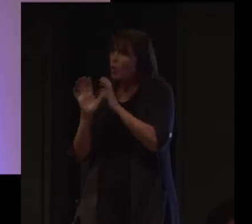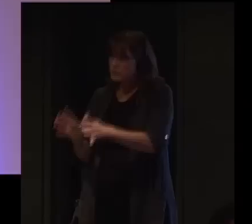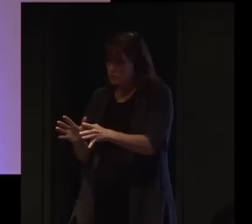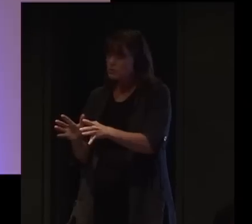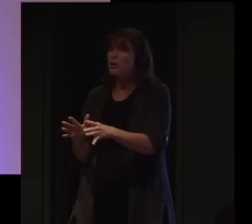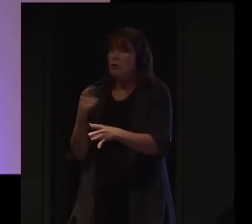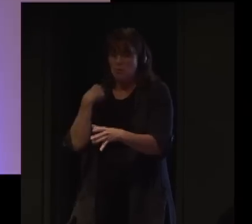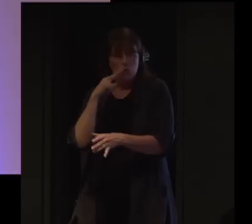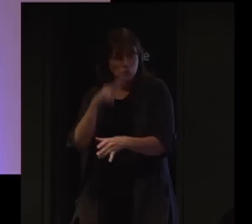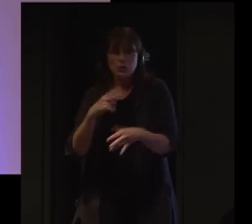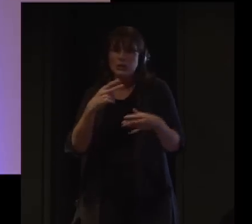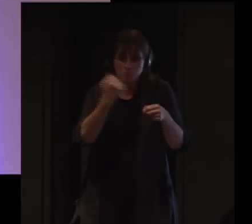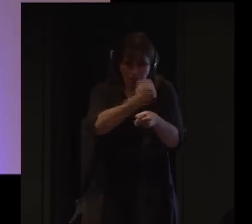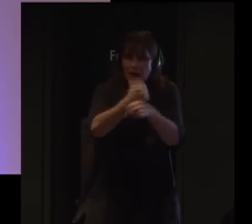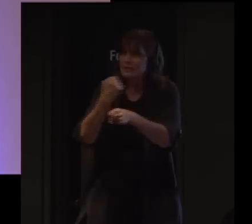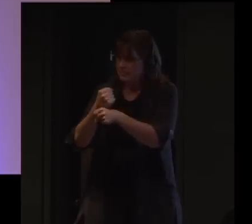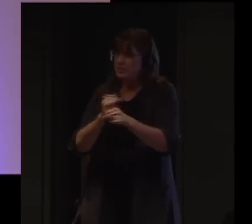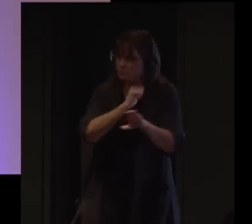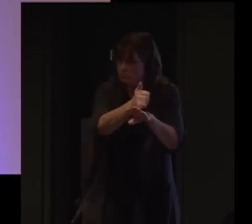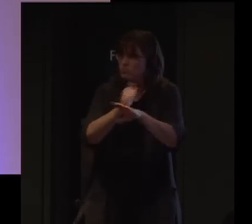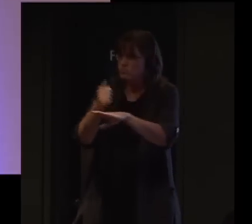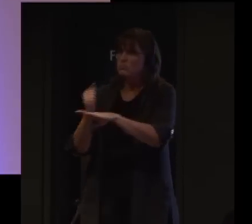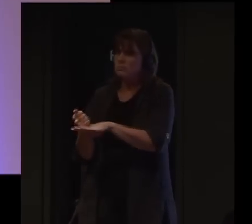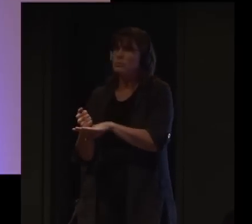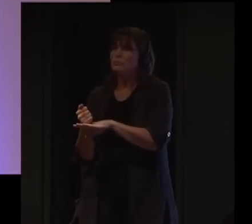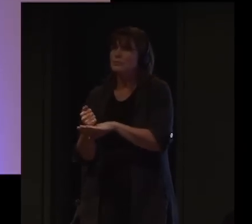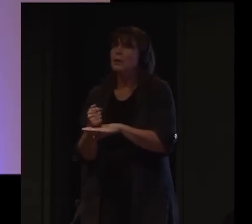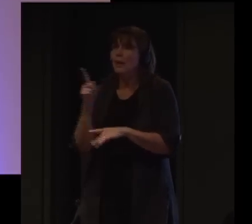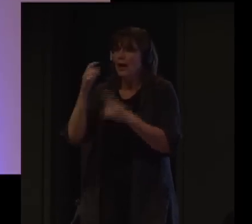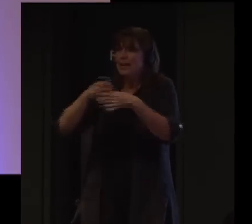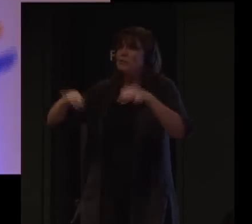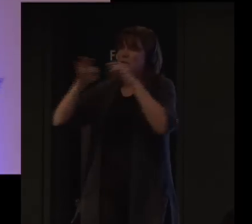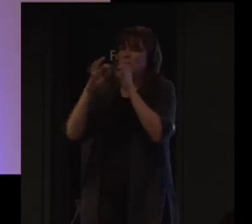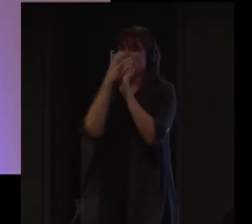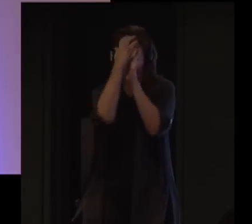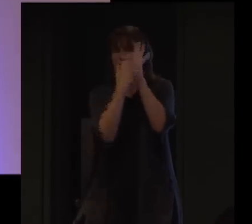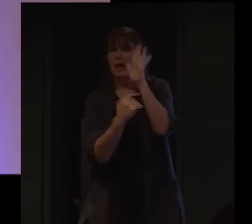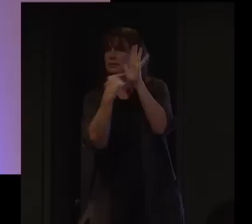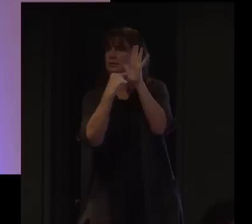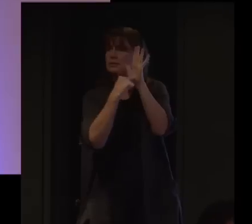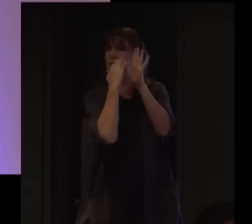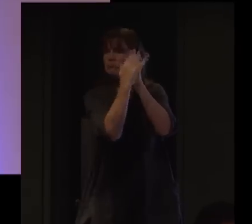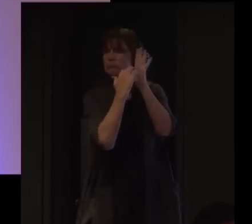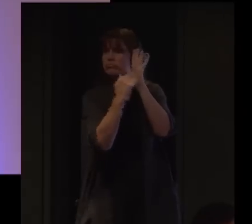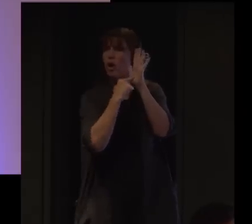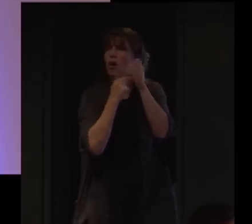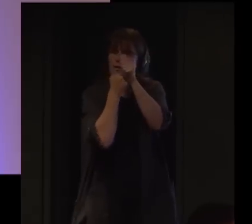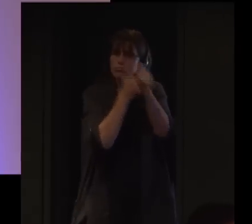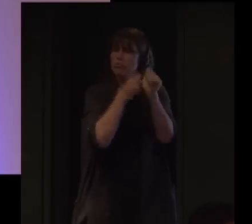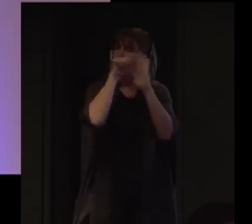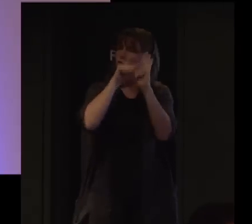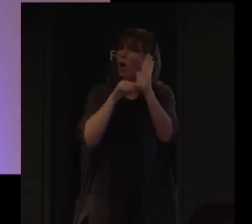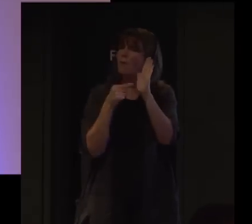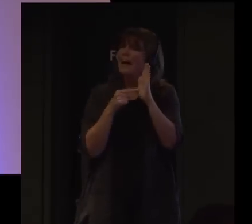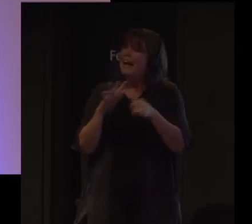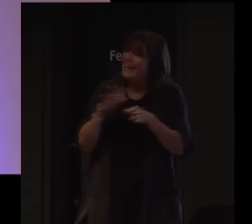of activities, but we know that having a norm, a text, like a convention, recommendation, is not